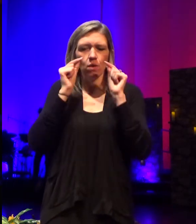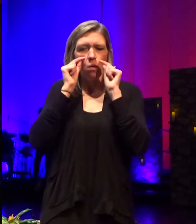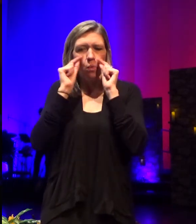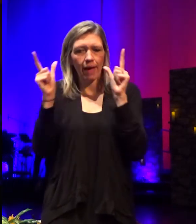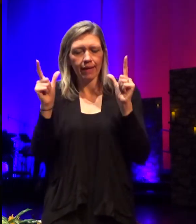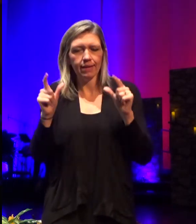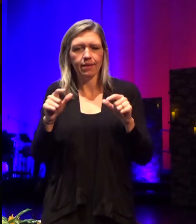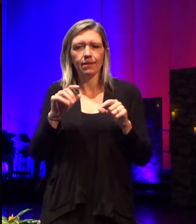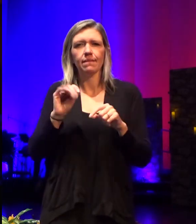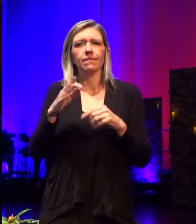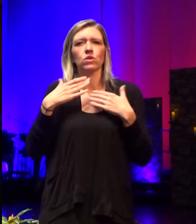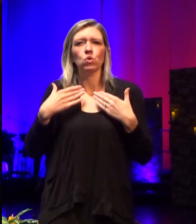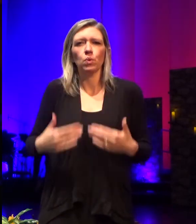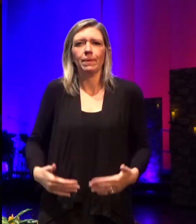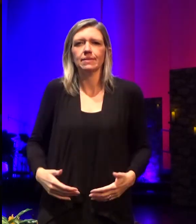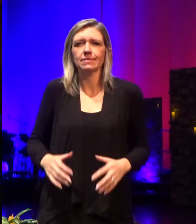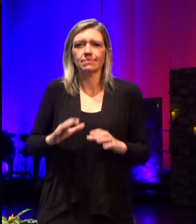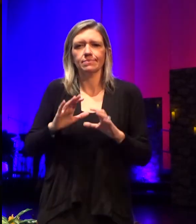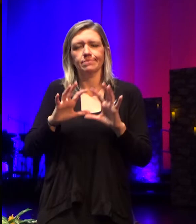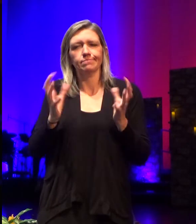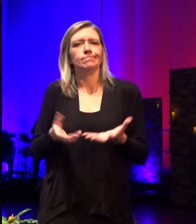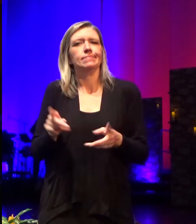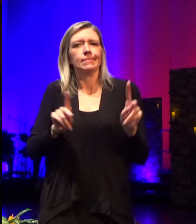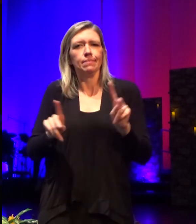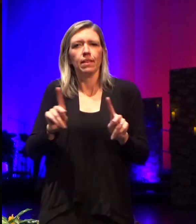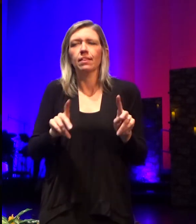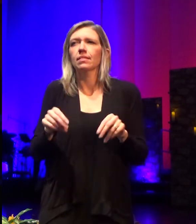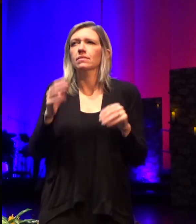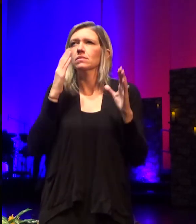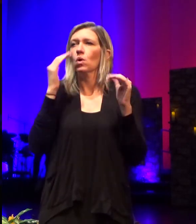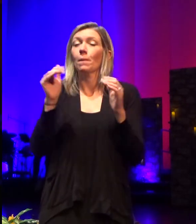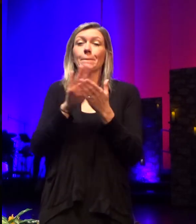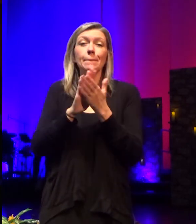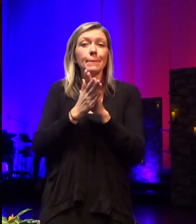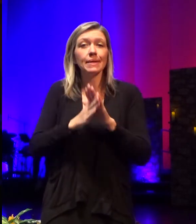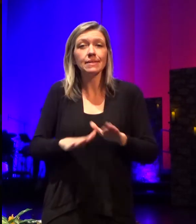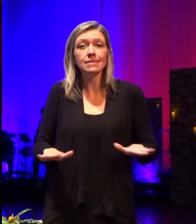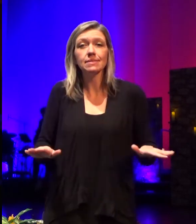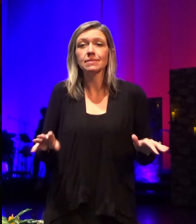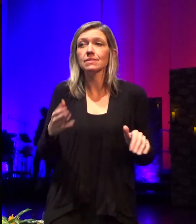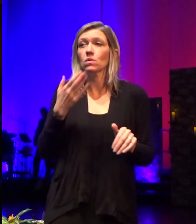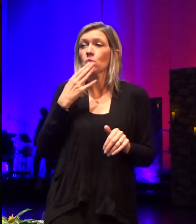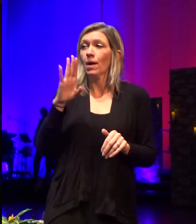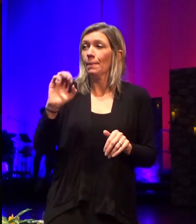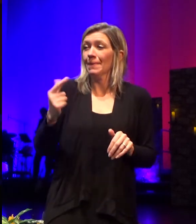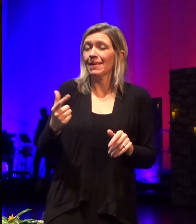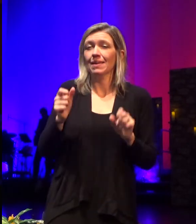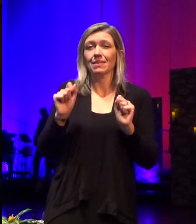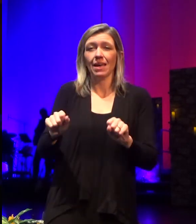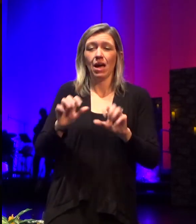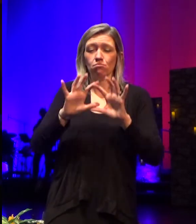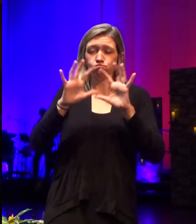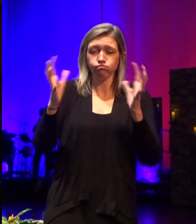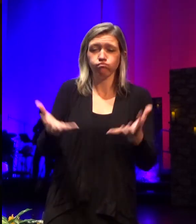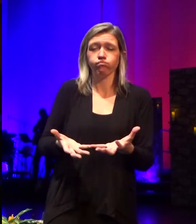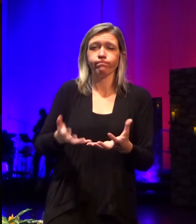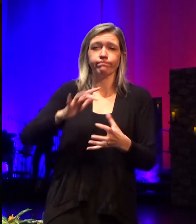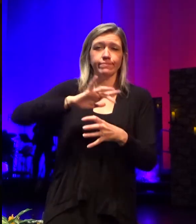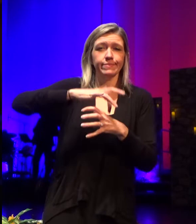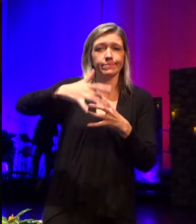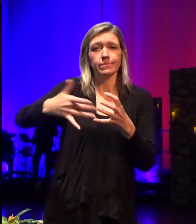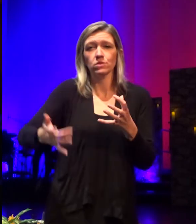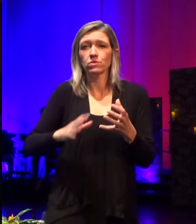of humankind, such that peace and well-being can proliferate around the planet for all